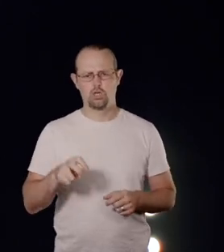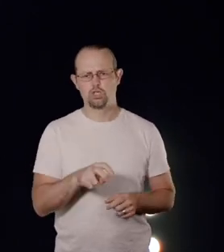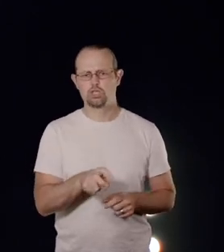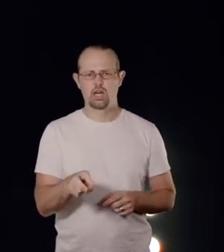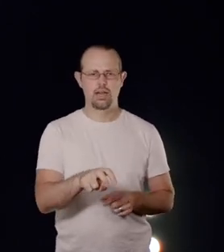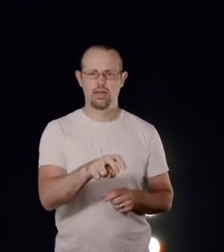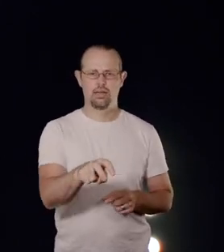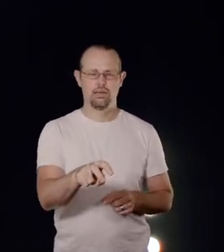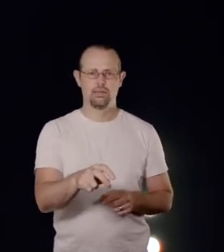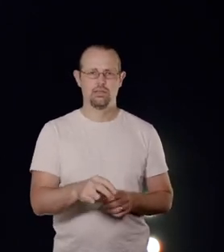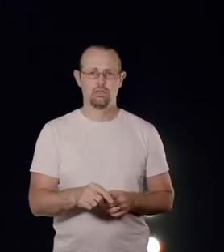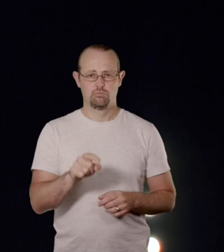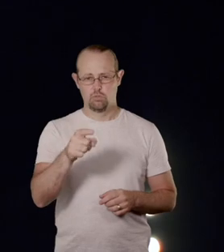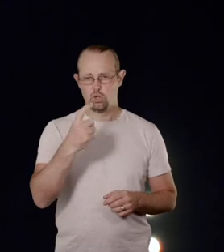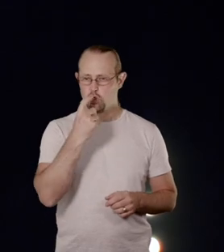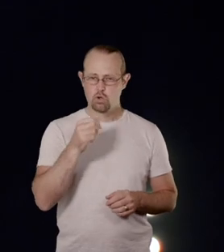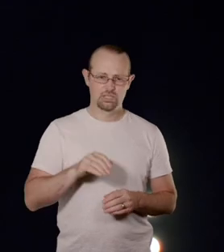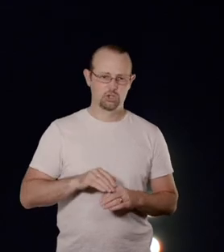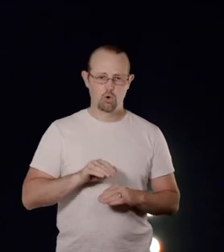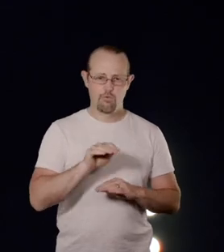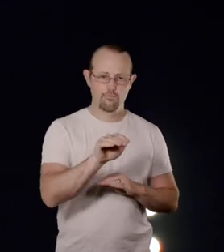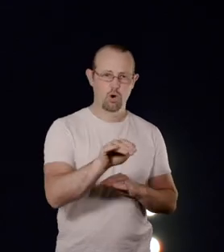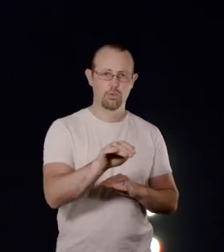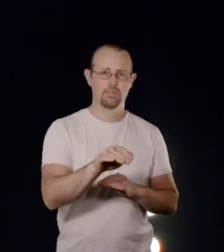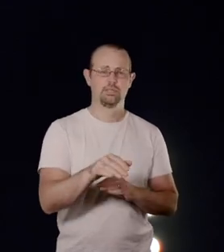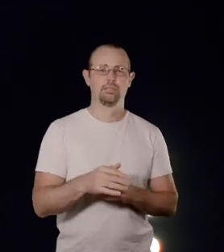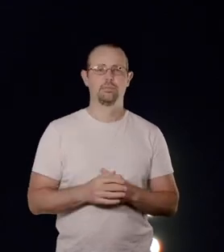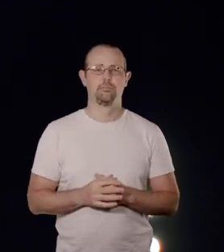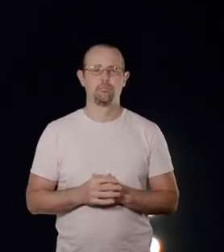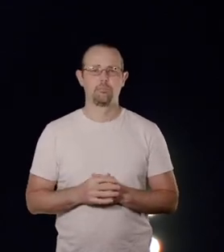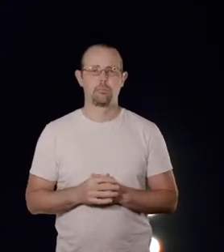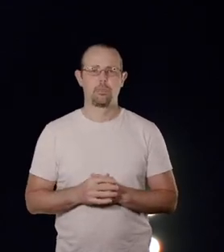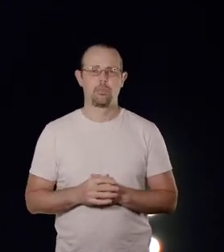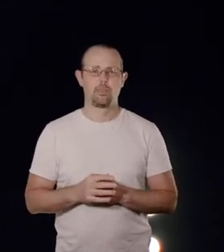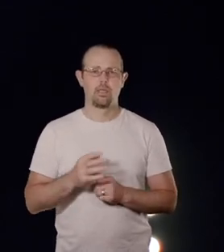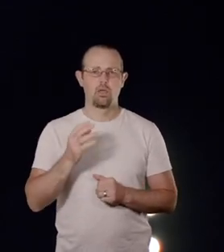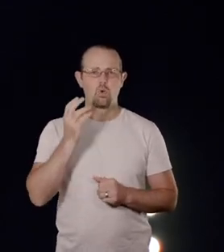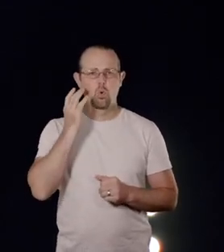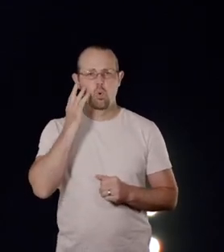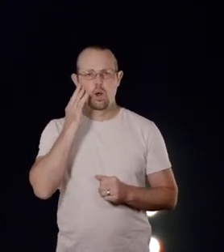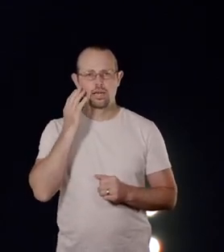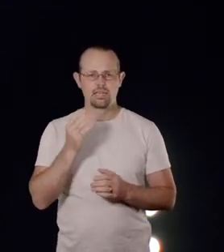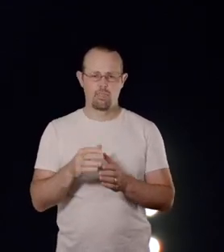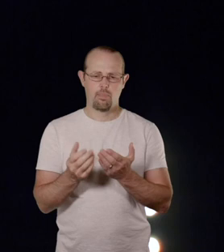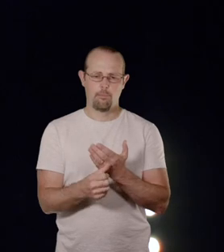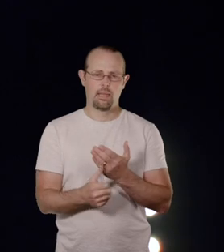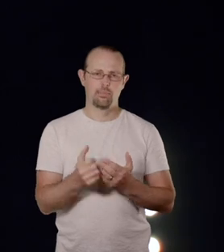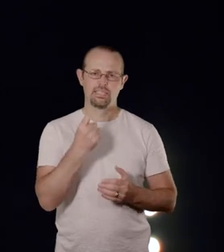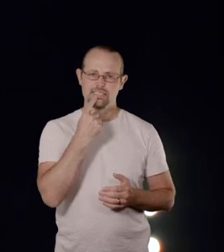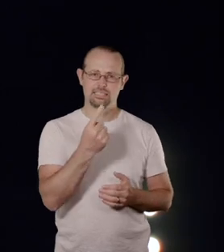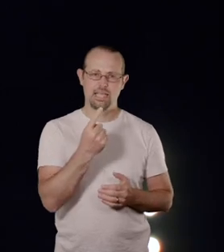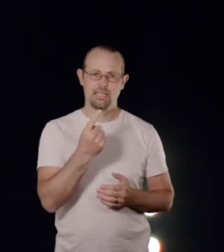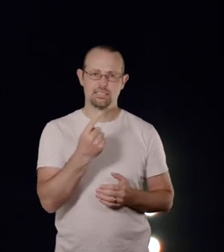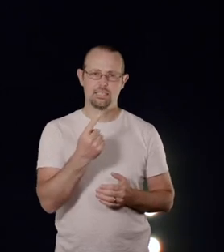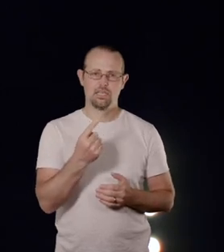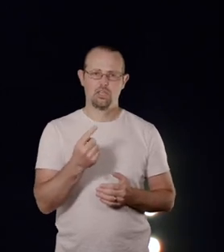footwear on and you can go forward in the steps that you need to take today. When the word tells us that they were to